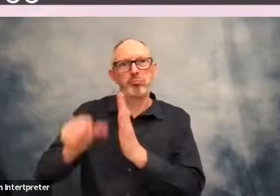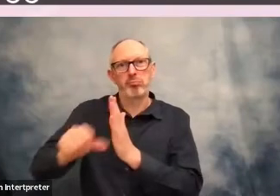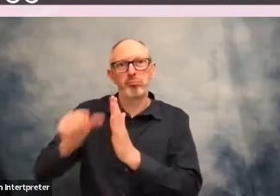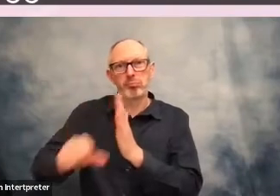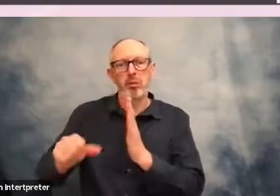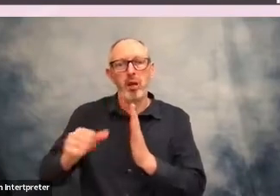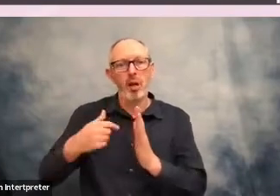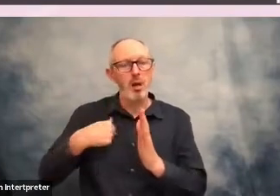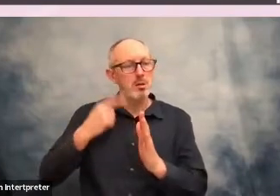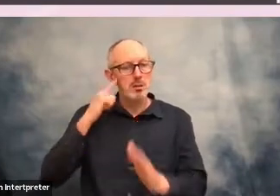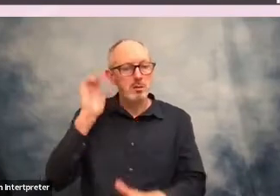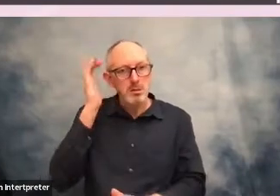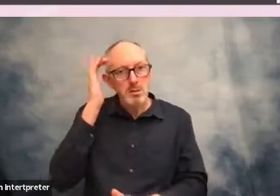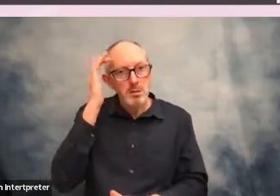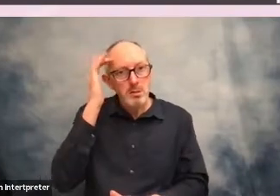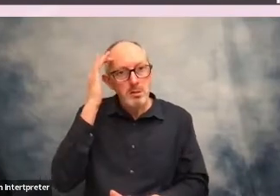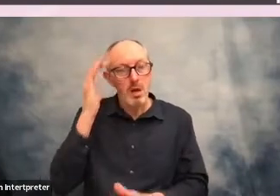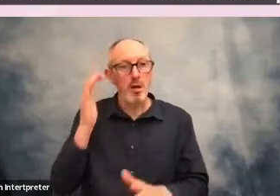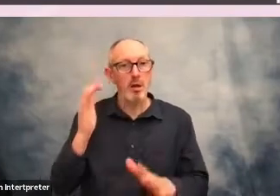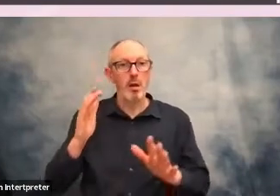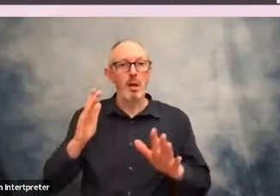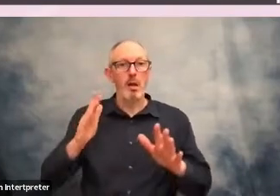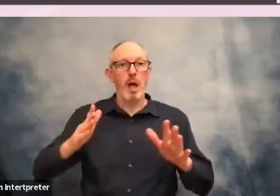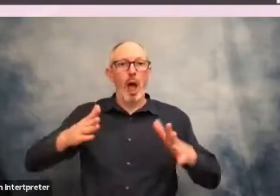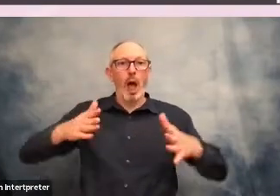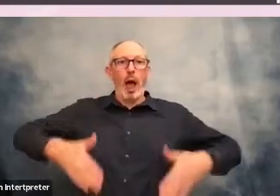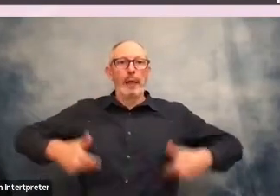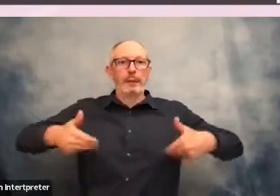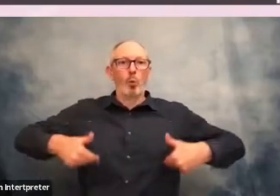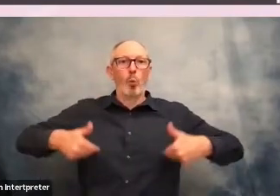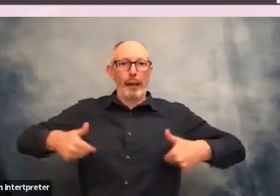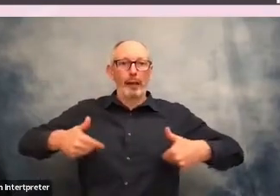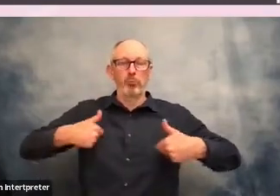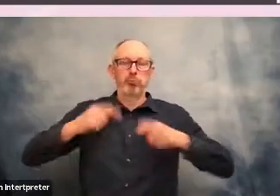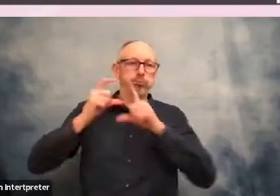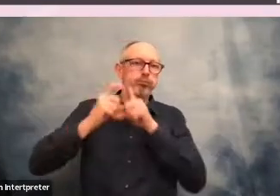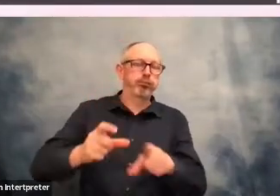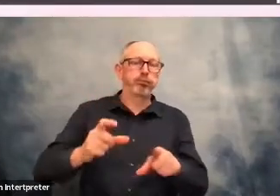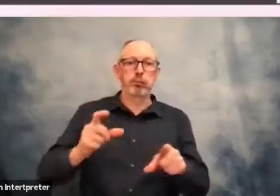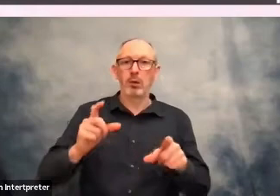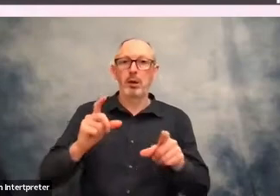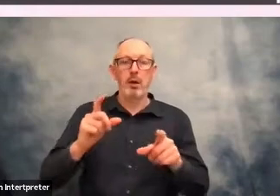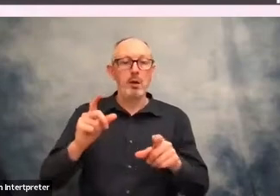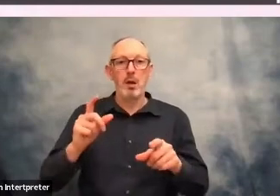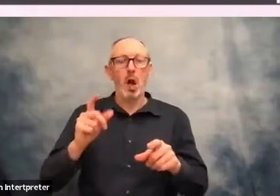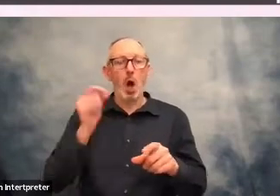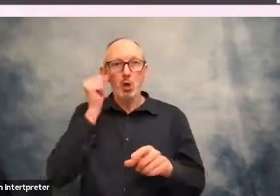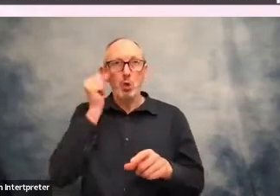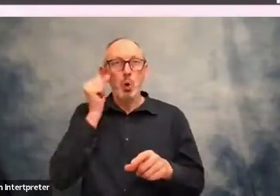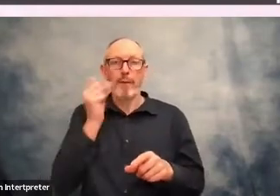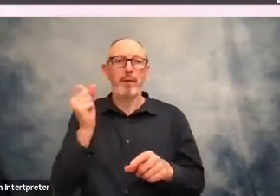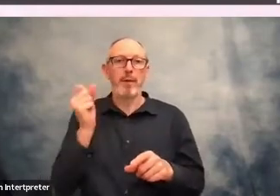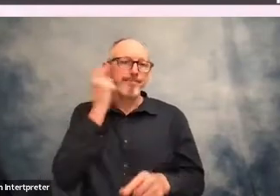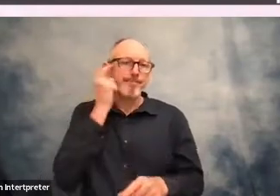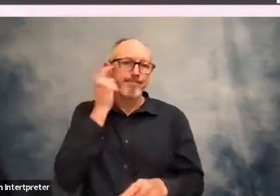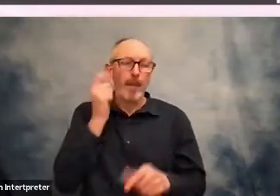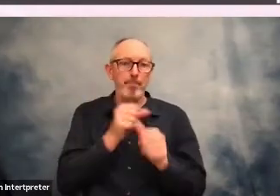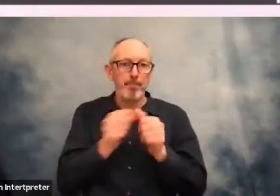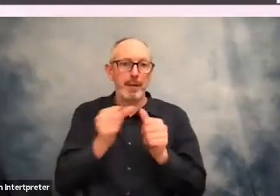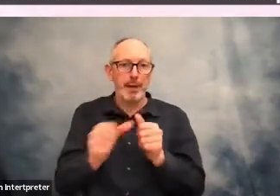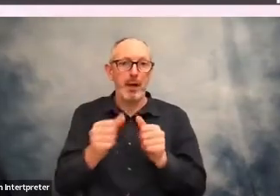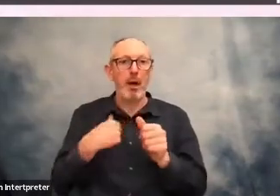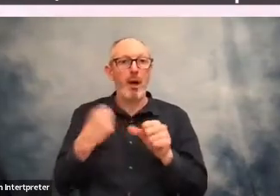as basic as putting on underwear. I knew there had to be a better way. So I created Underwraps